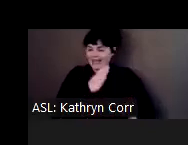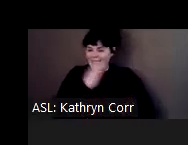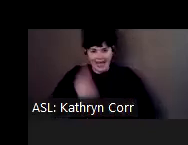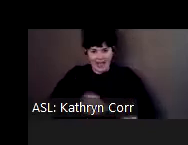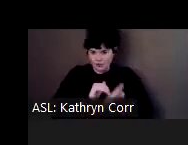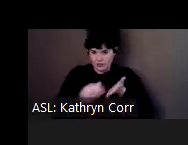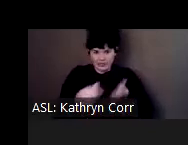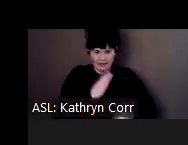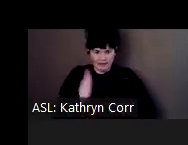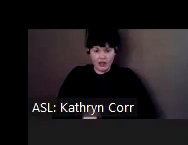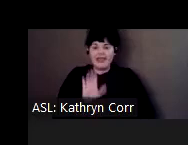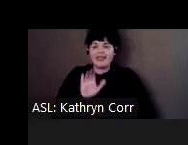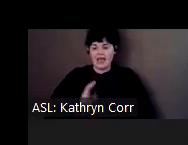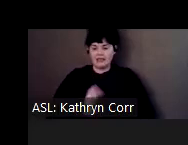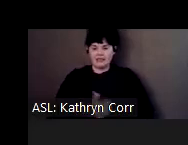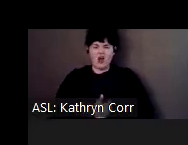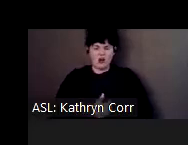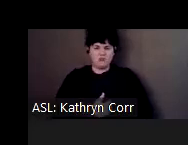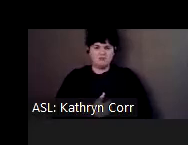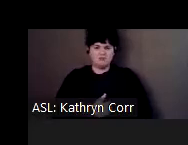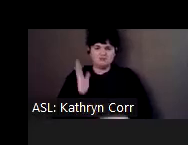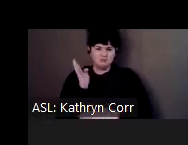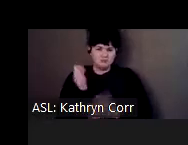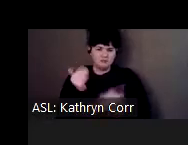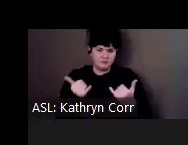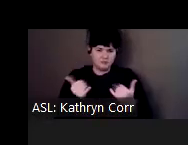what our overview will be. Next slide, please.